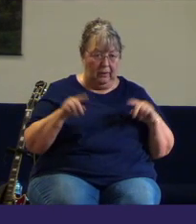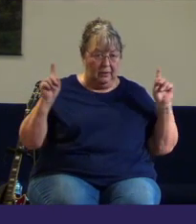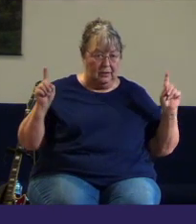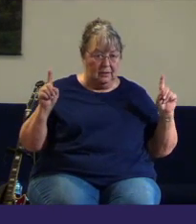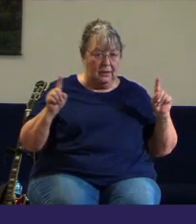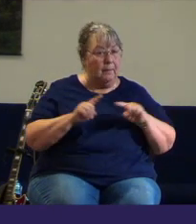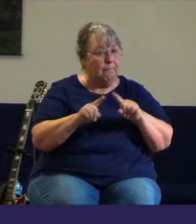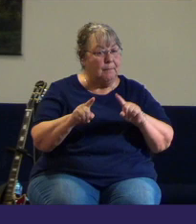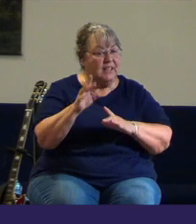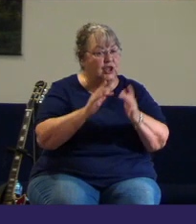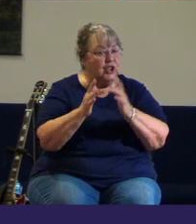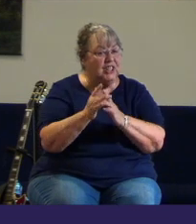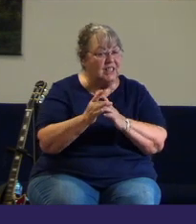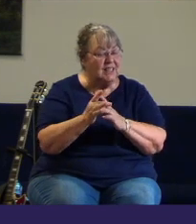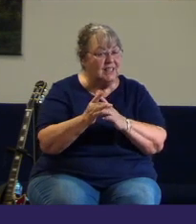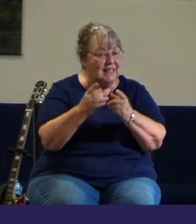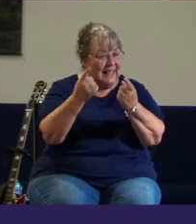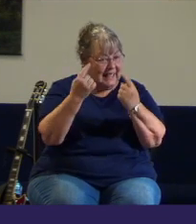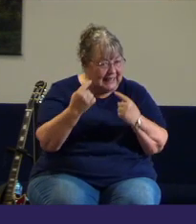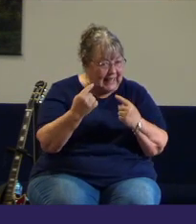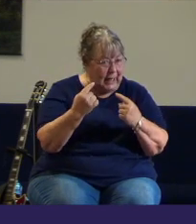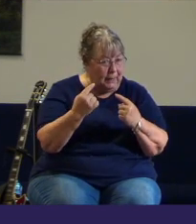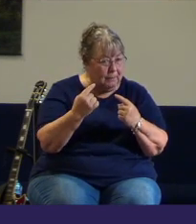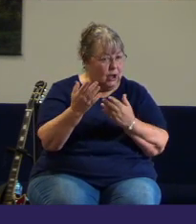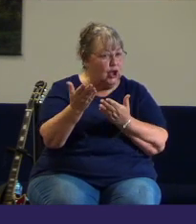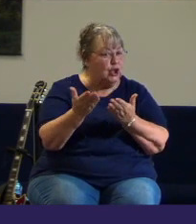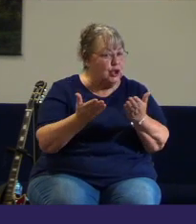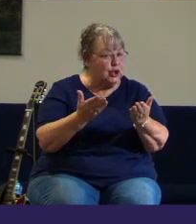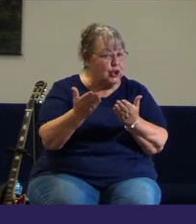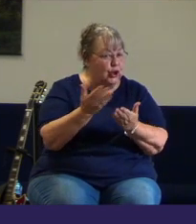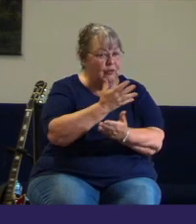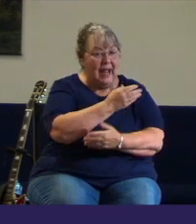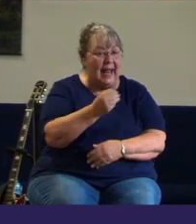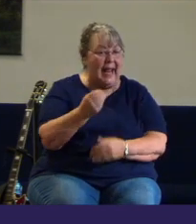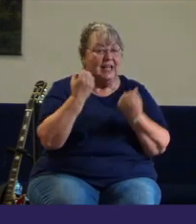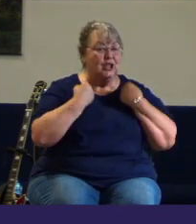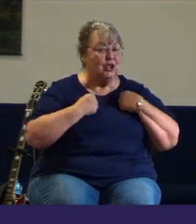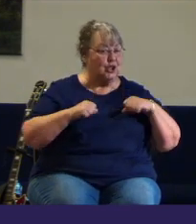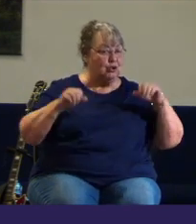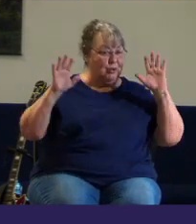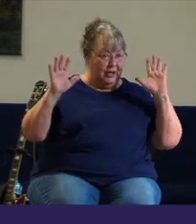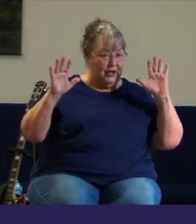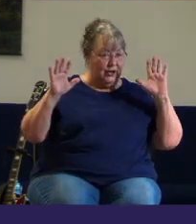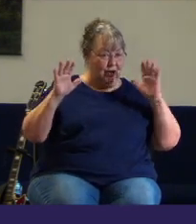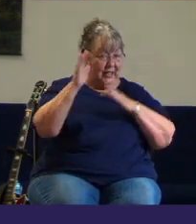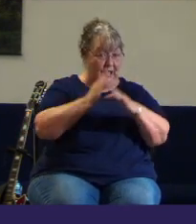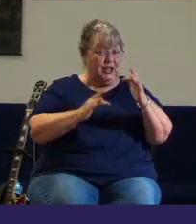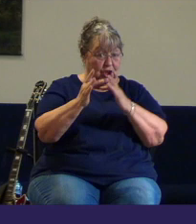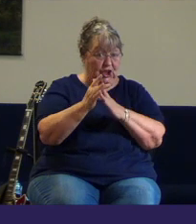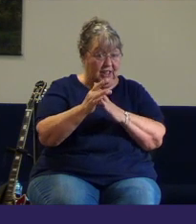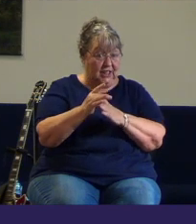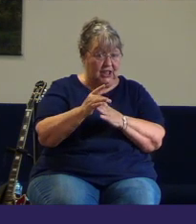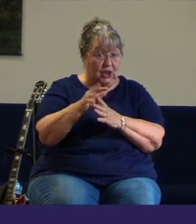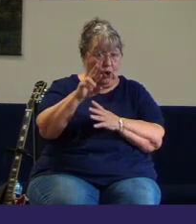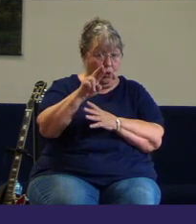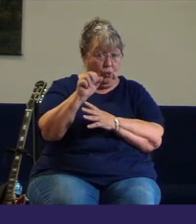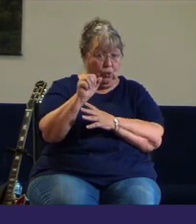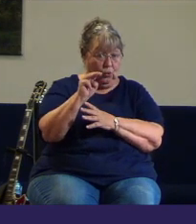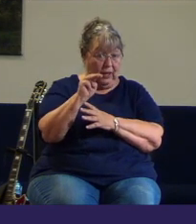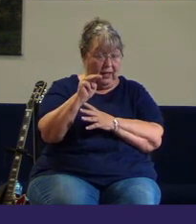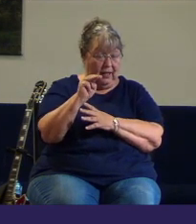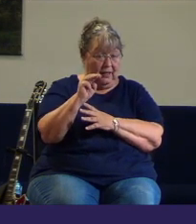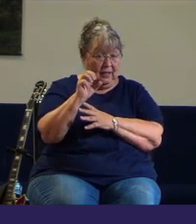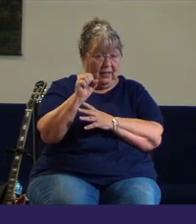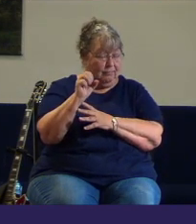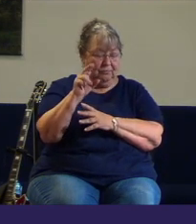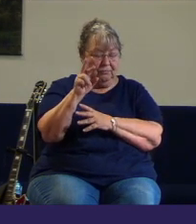that? And then we learn that in surrendering, Jesus ransomed, he ransomed. In other words, he paid a debt.